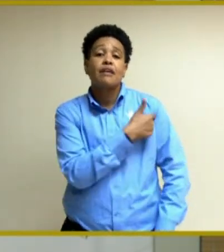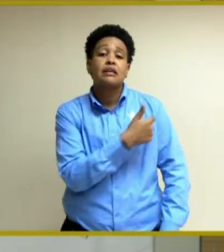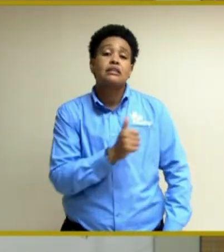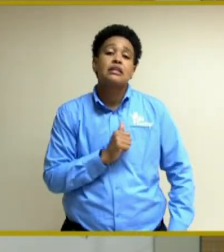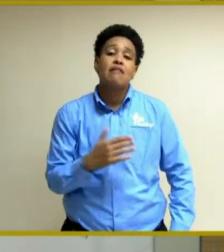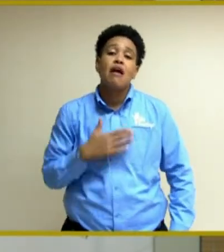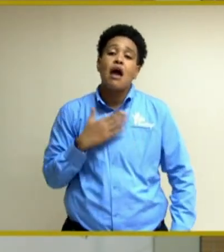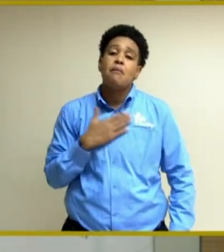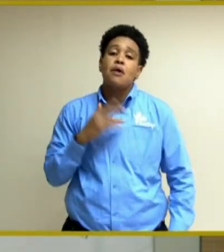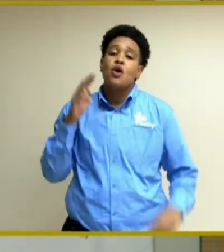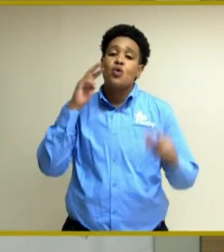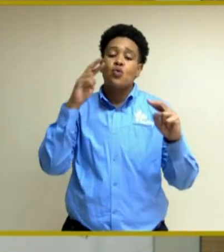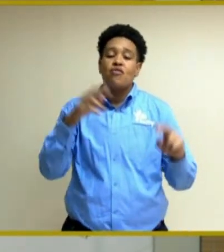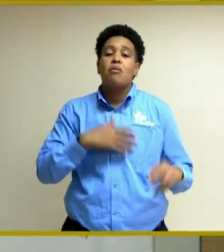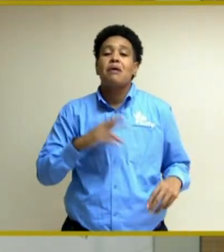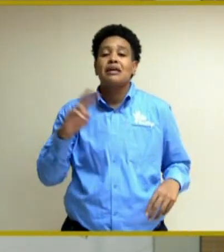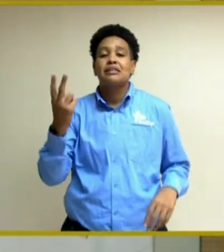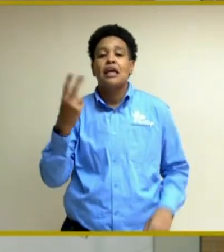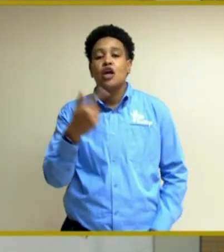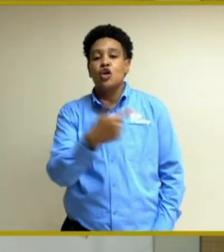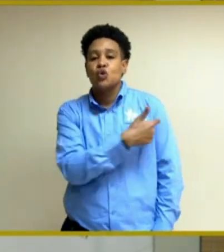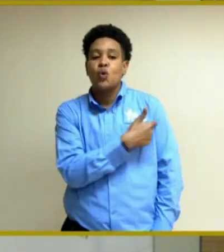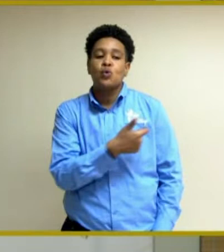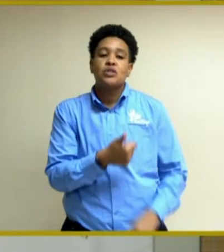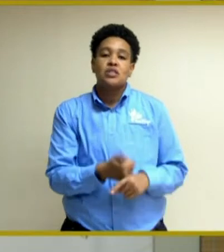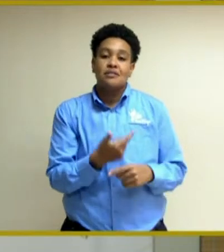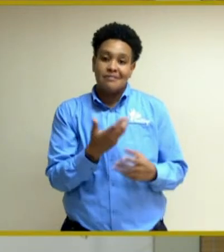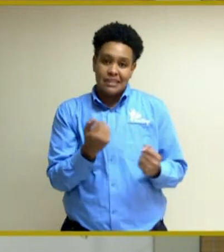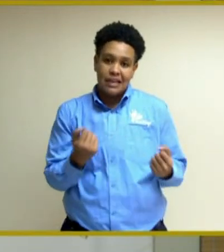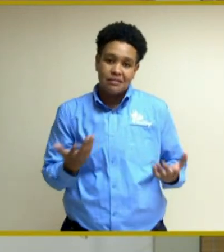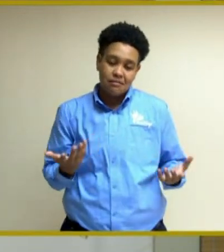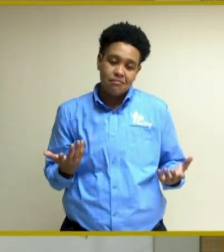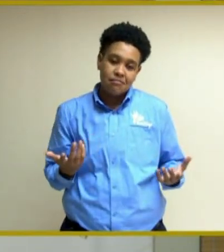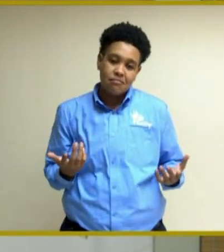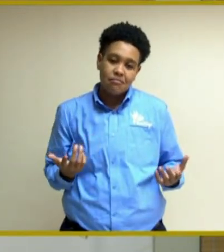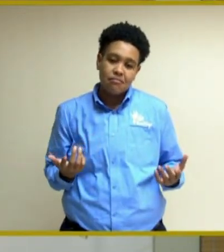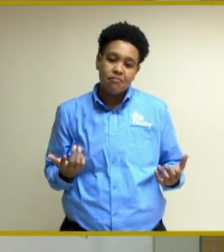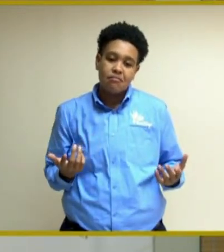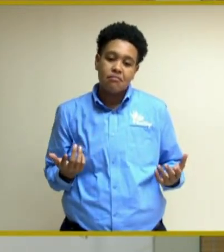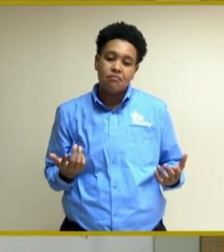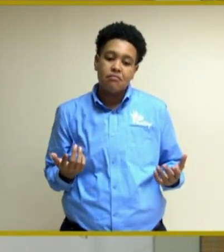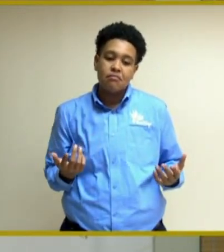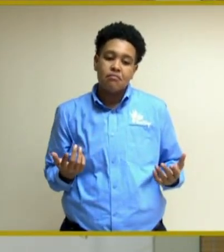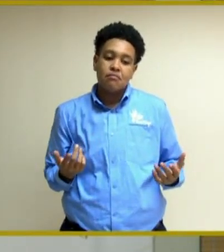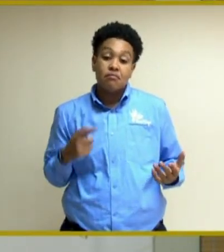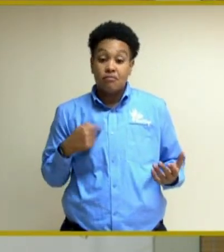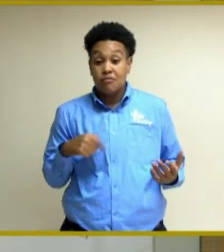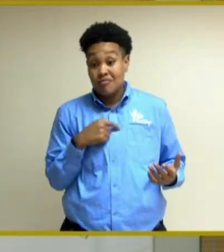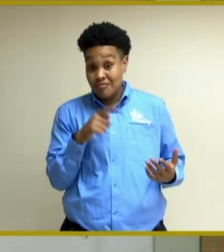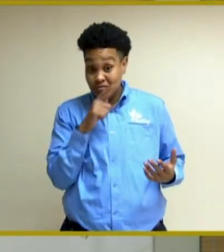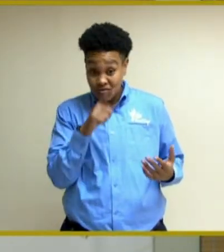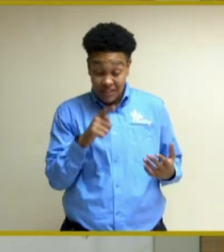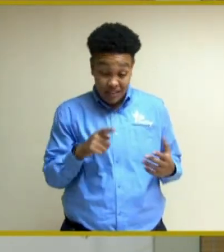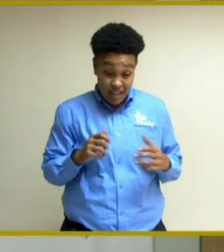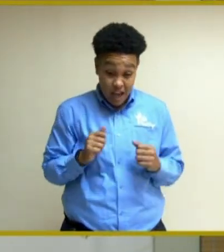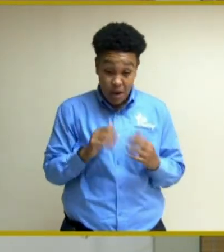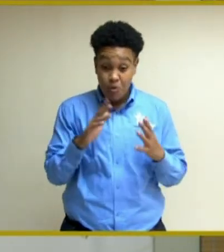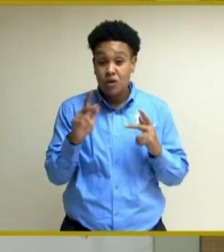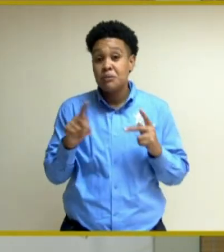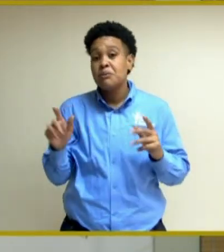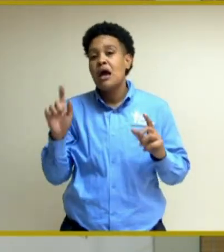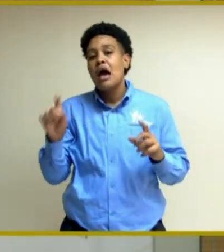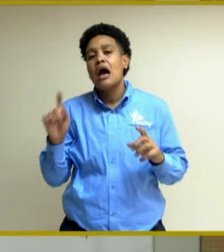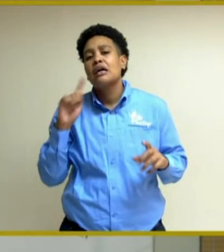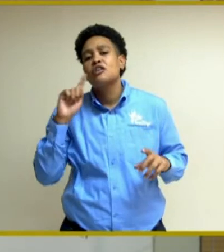happy and I'm looking forward to my second dose of the vaccine. So we are doing the tiered approach. Persons are being asked to come